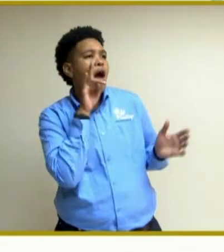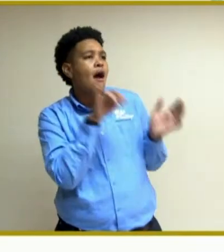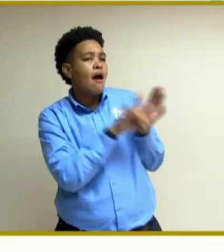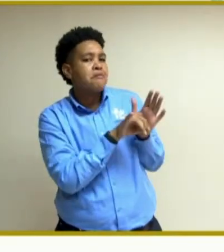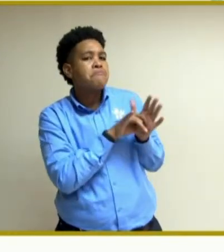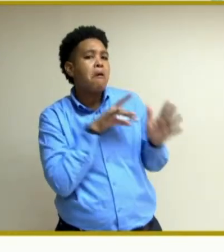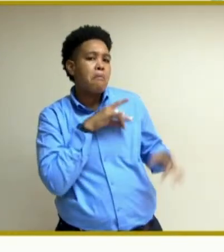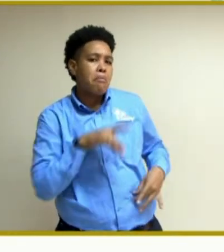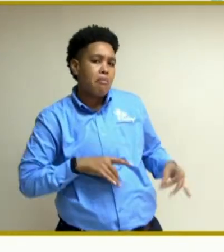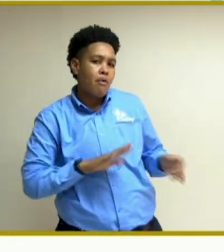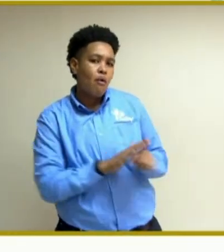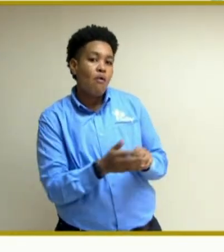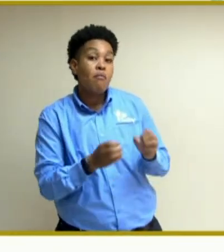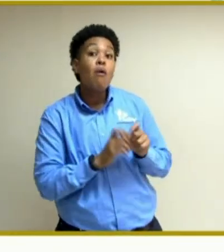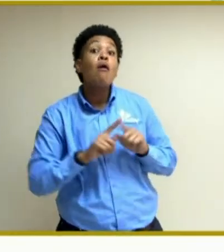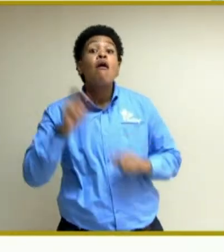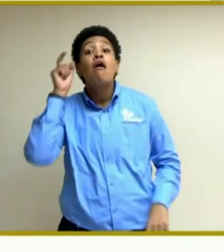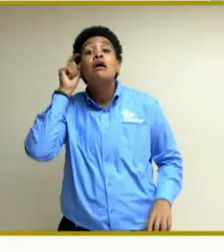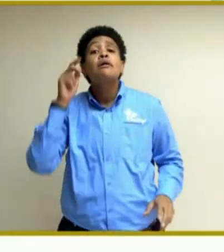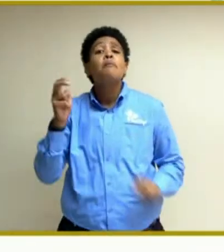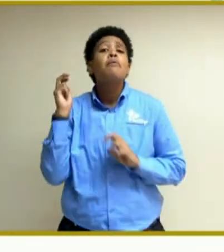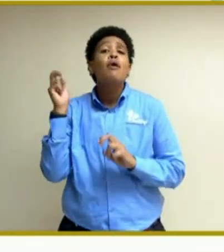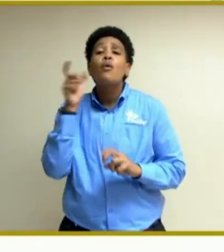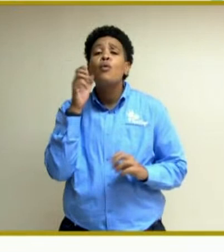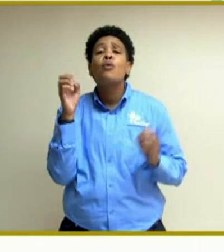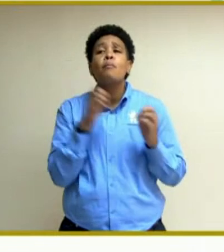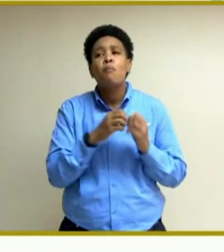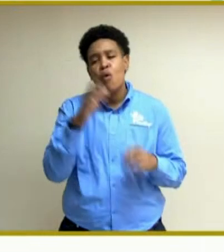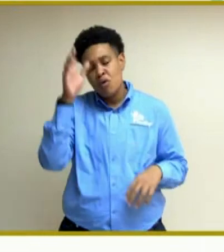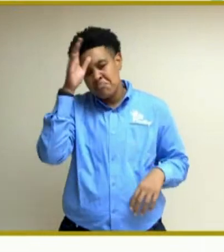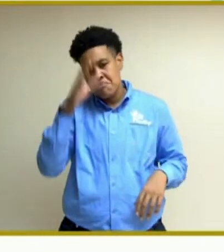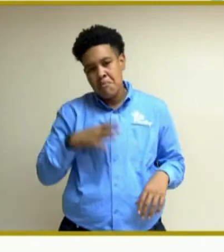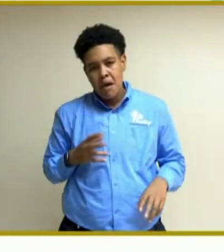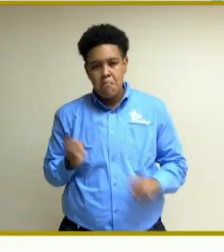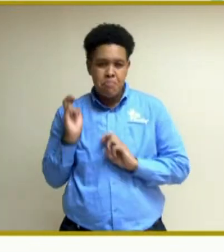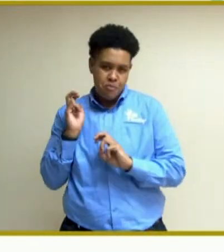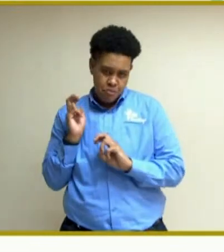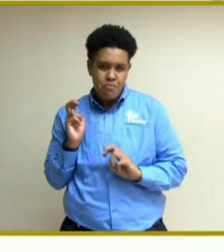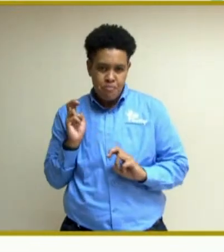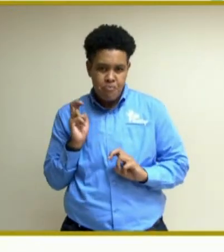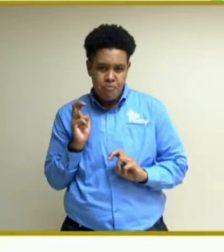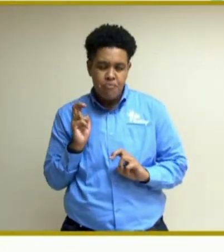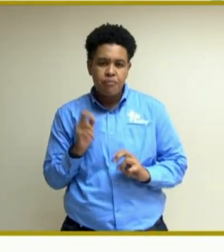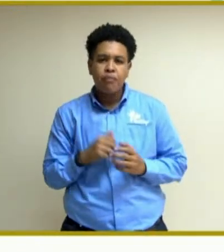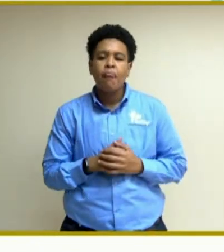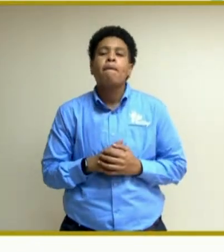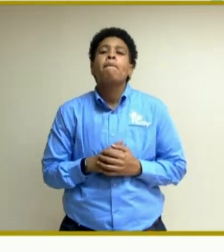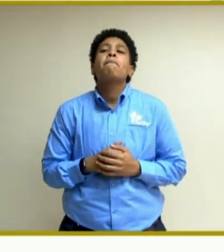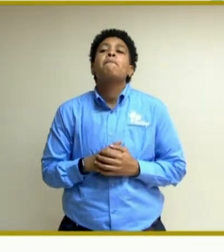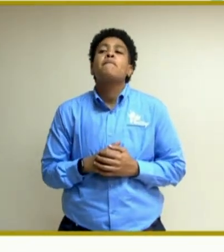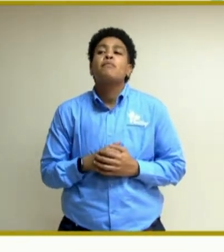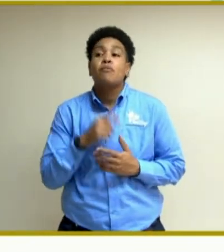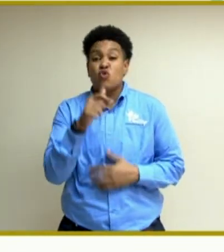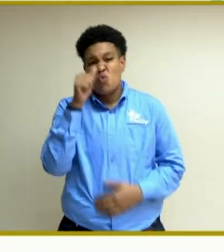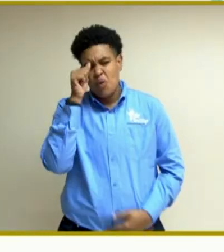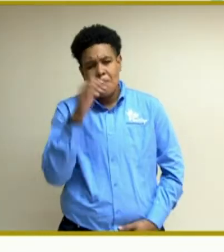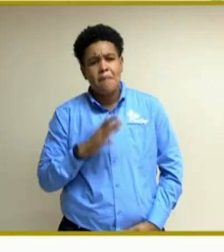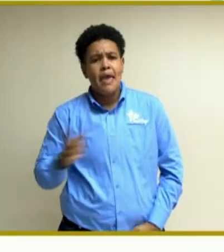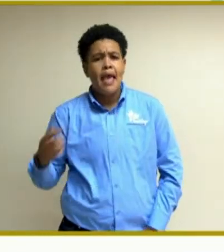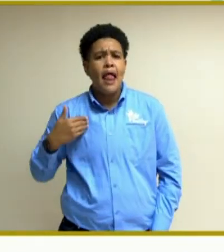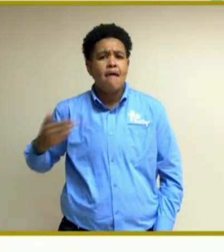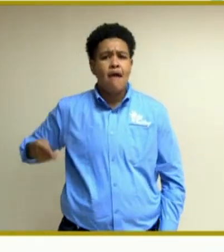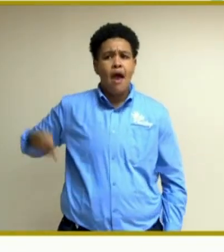deaths, more males, next slide, have been identified. And so males have